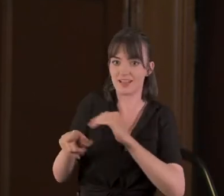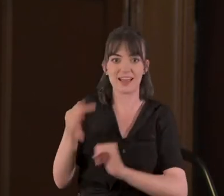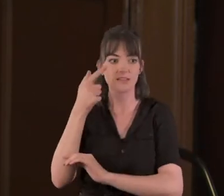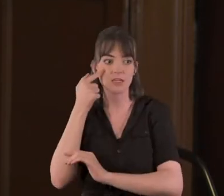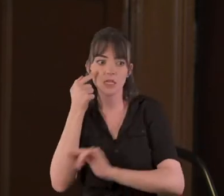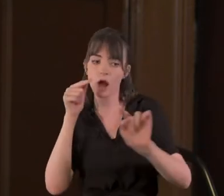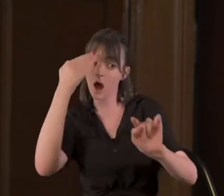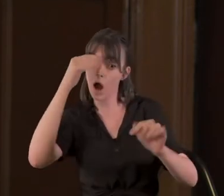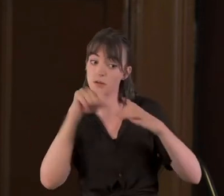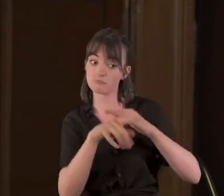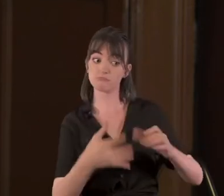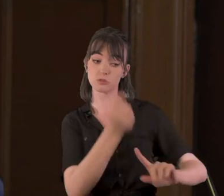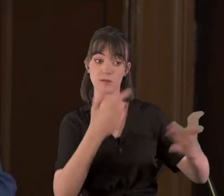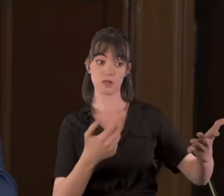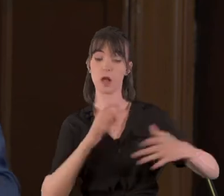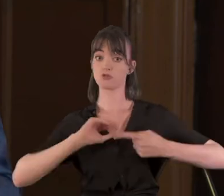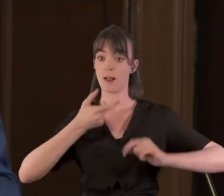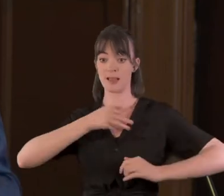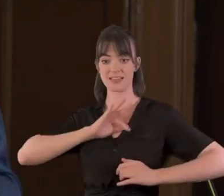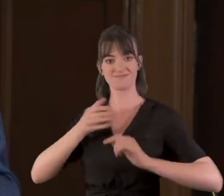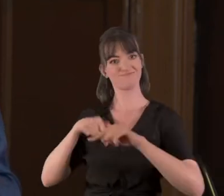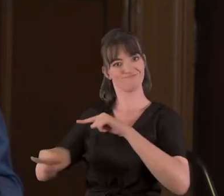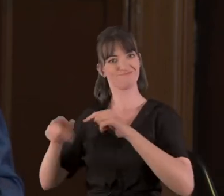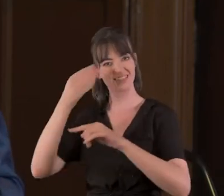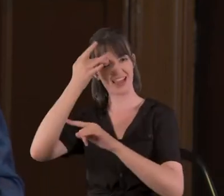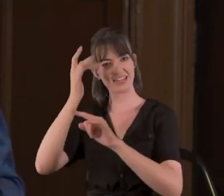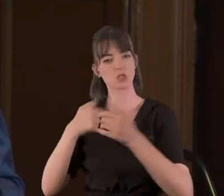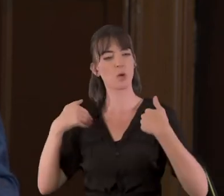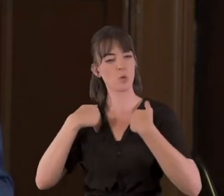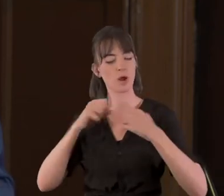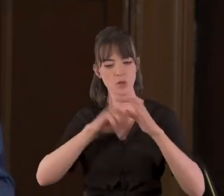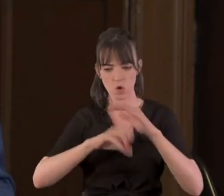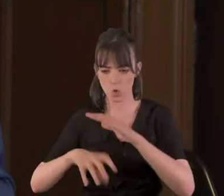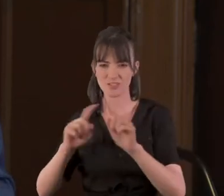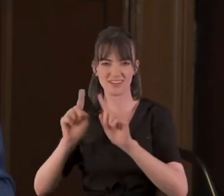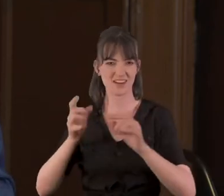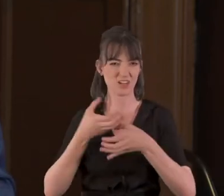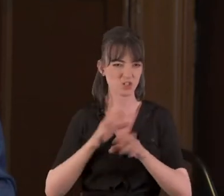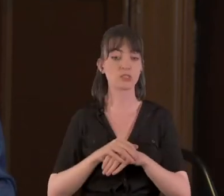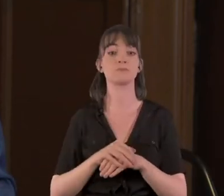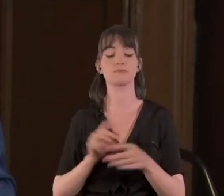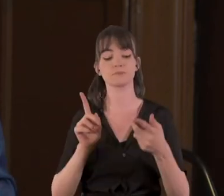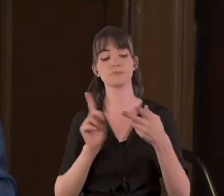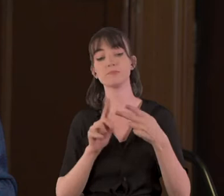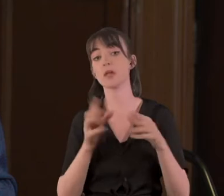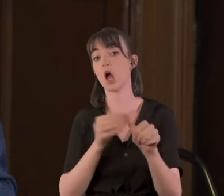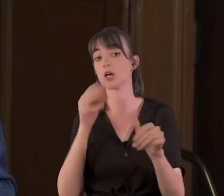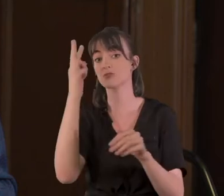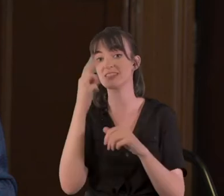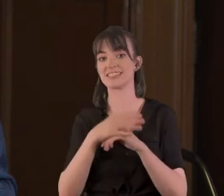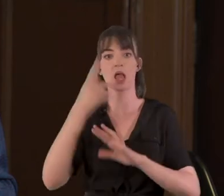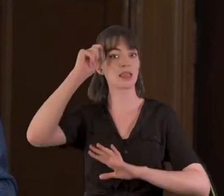Ireland had gone. So I think that's one sort of reason. I think the other reason is that they thought the Irish would agree